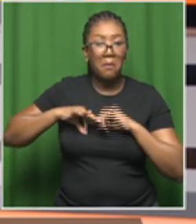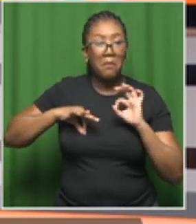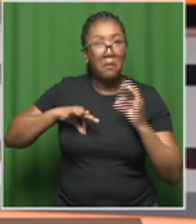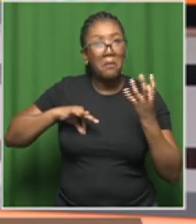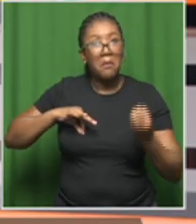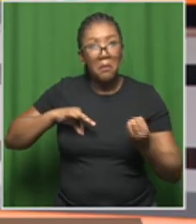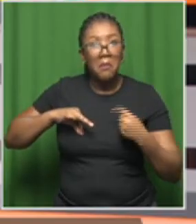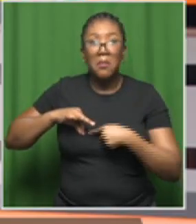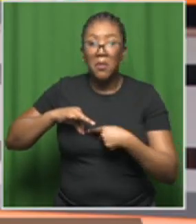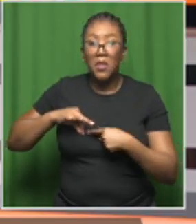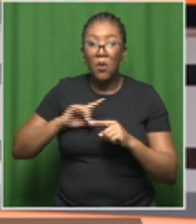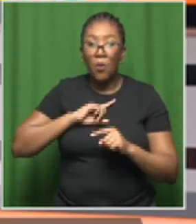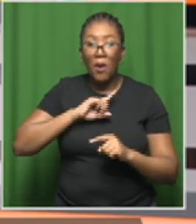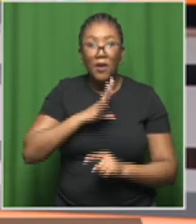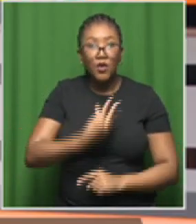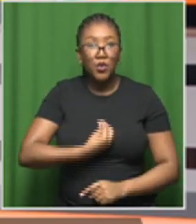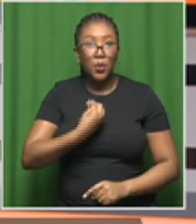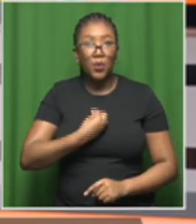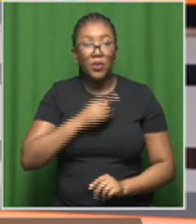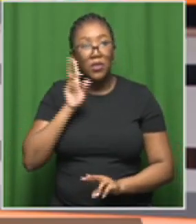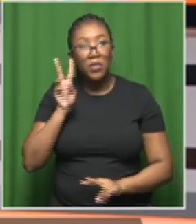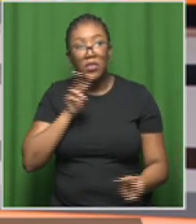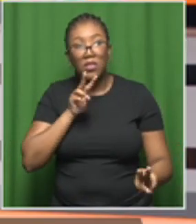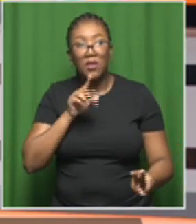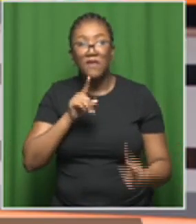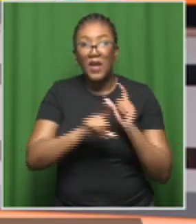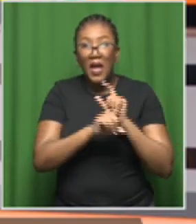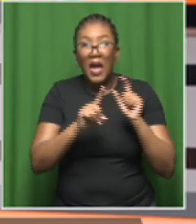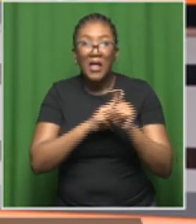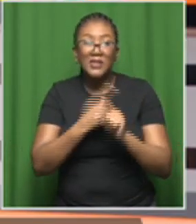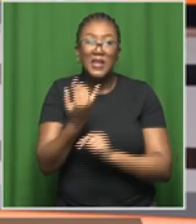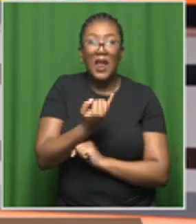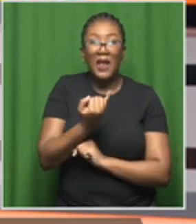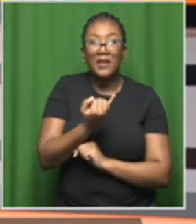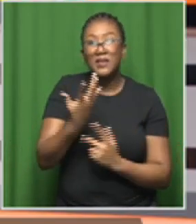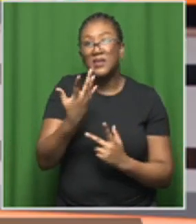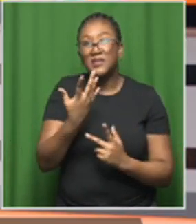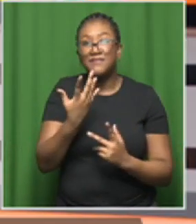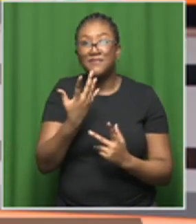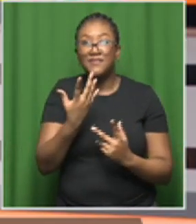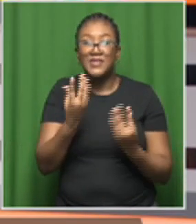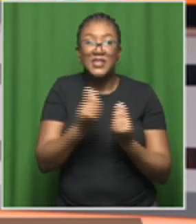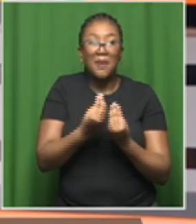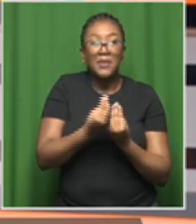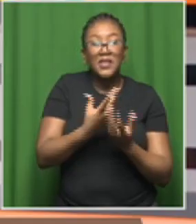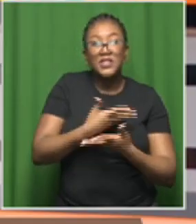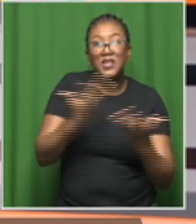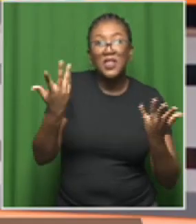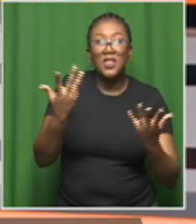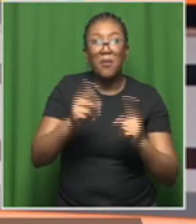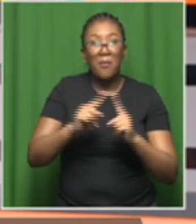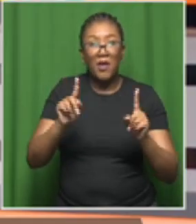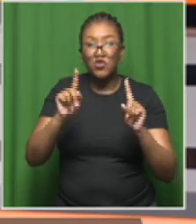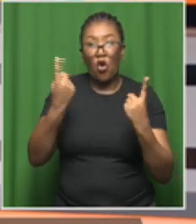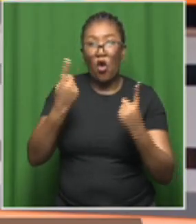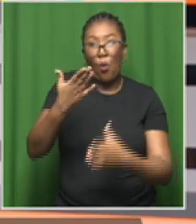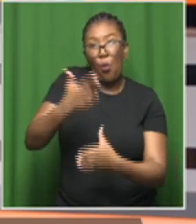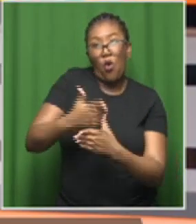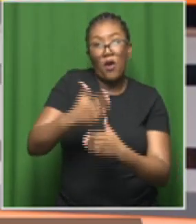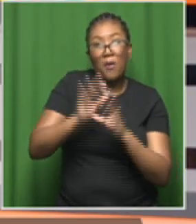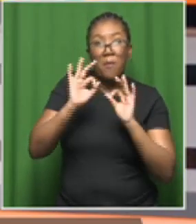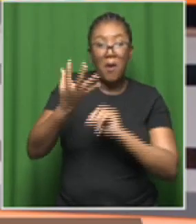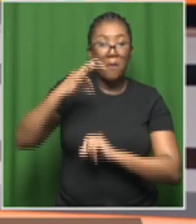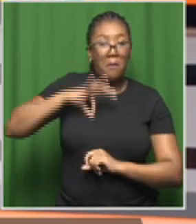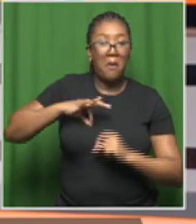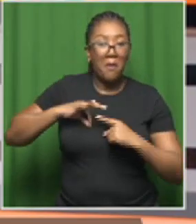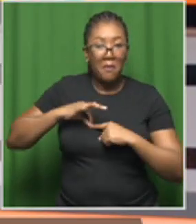in time, I know that so many young people just look at culture as a hobby or as you know, something to pass time. Yeah. So culture and